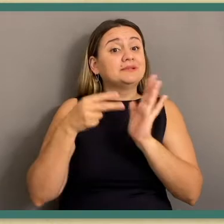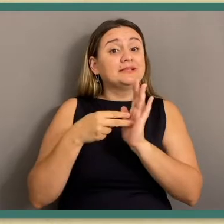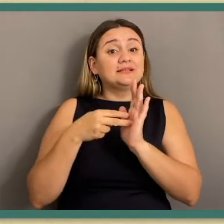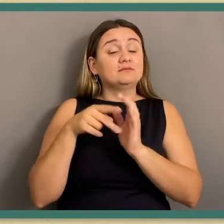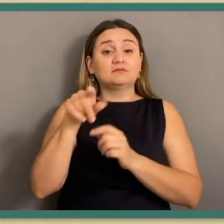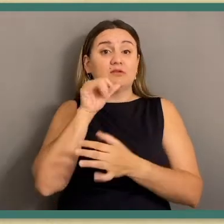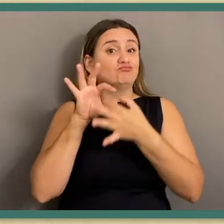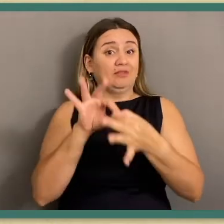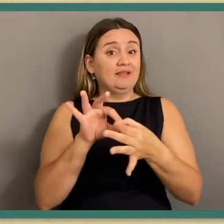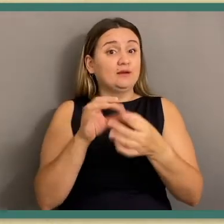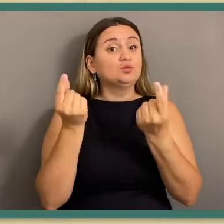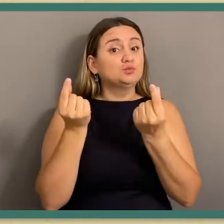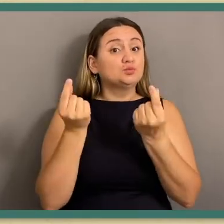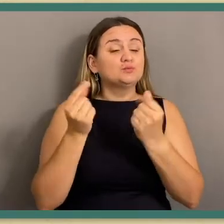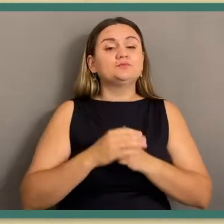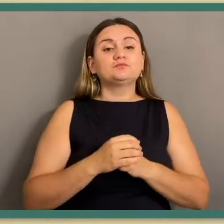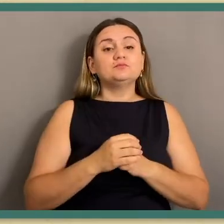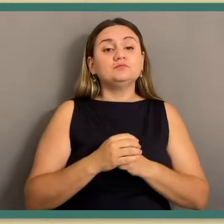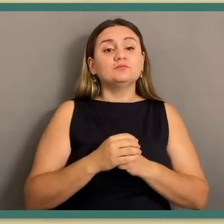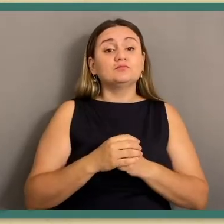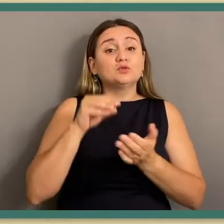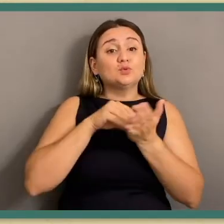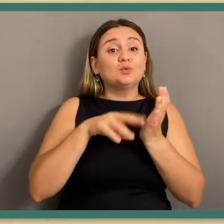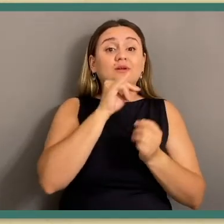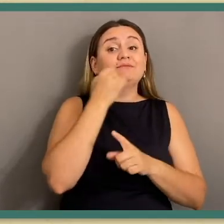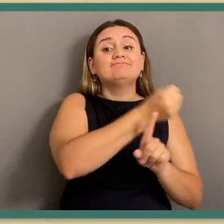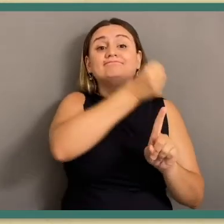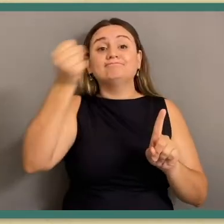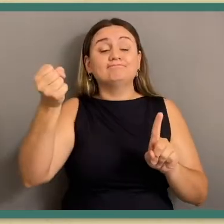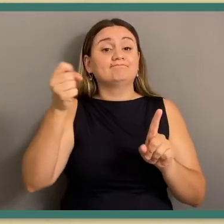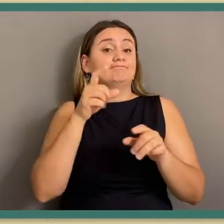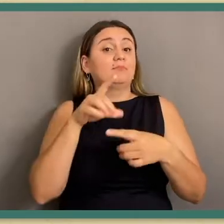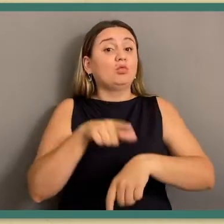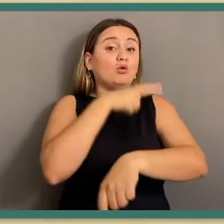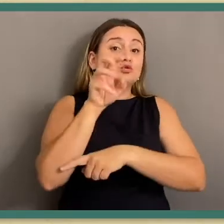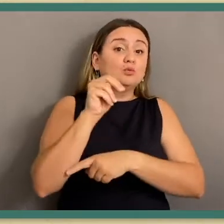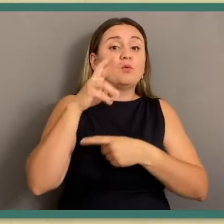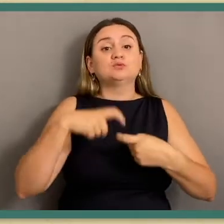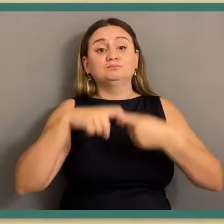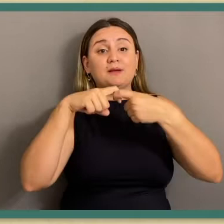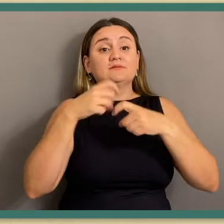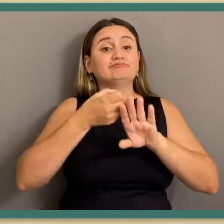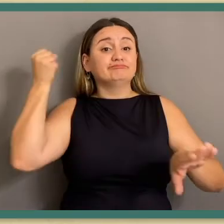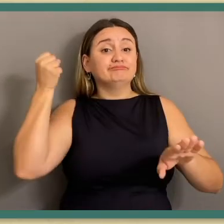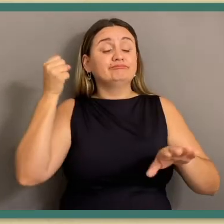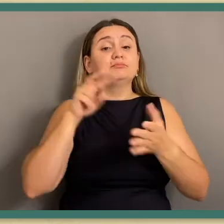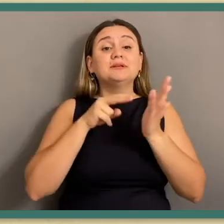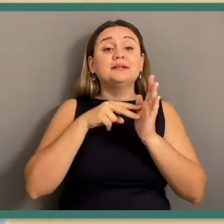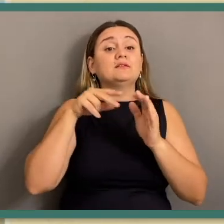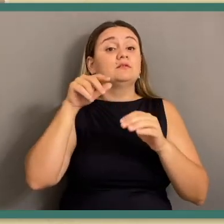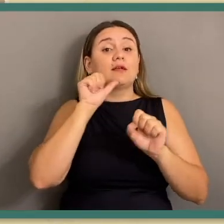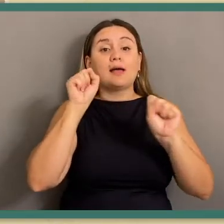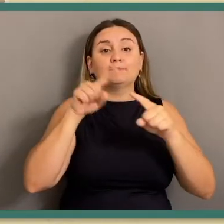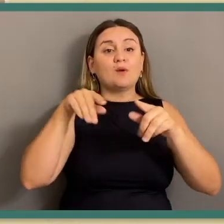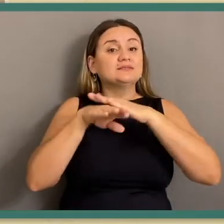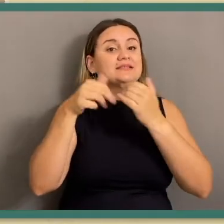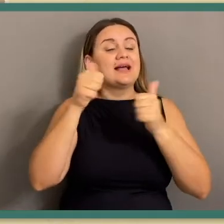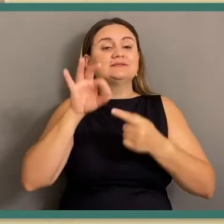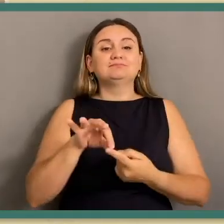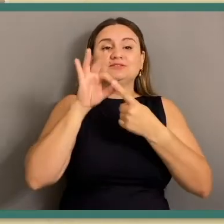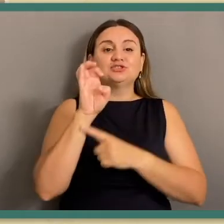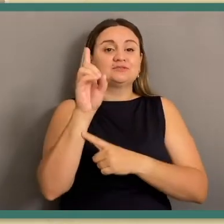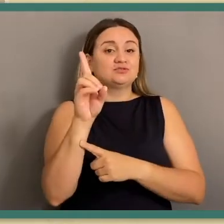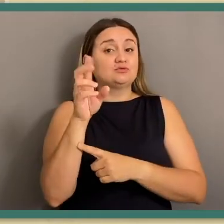was not a manifestation of the student's disability, then the student can be long-term suspended or expelled without access to